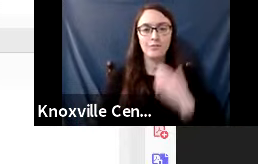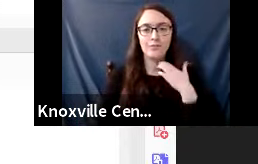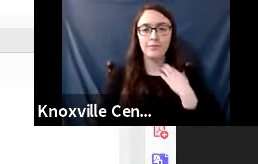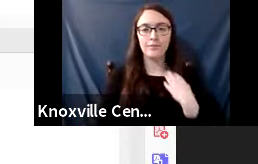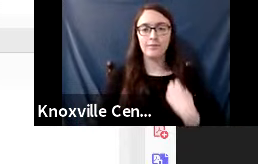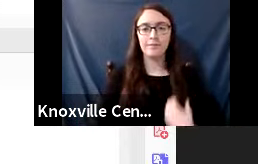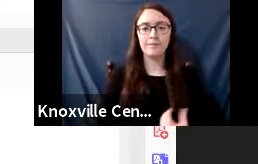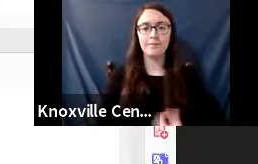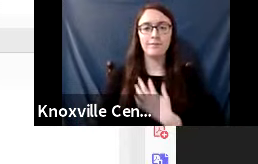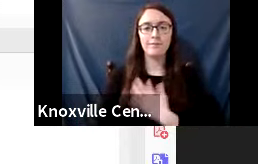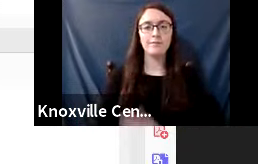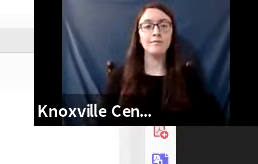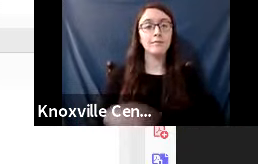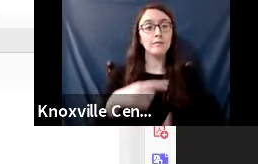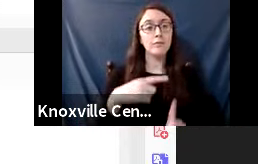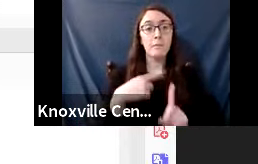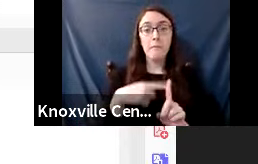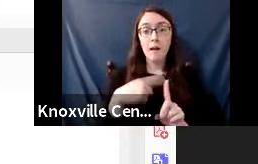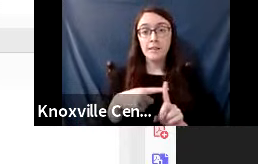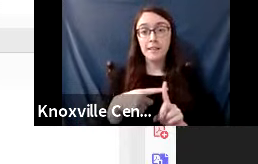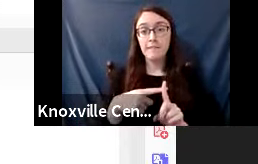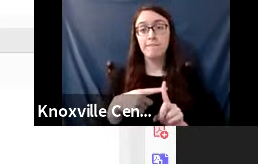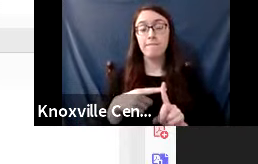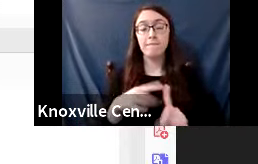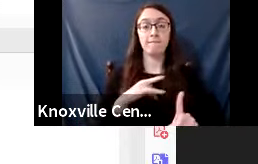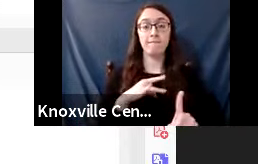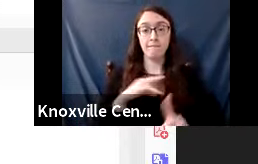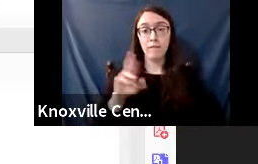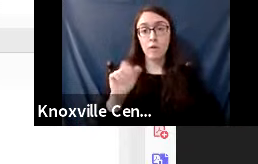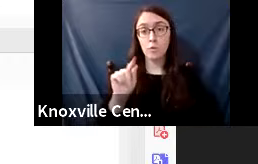the positivity rate is